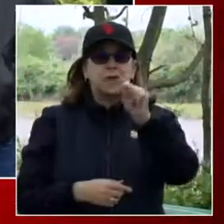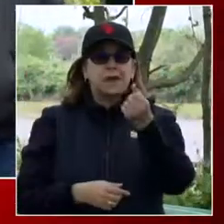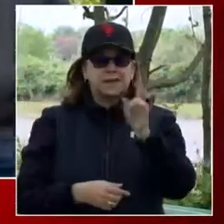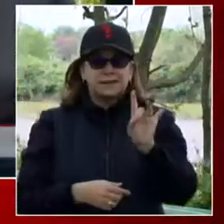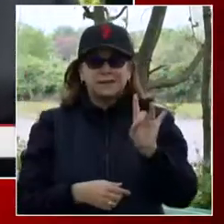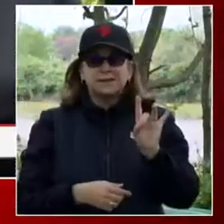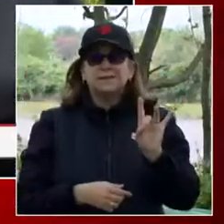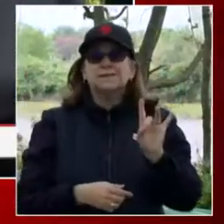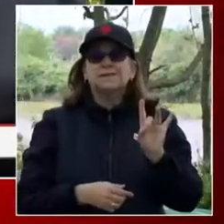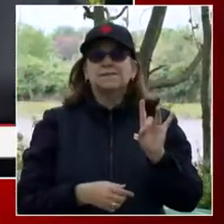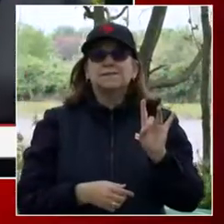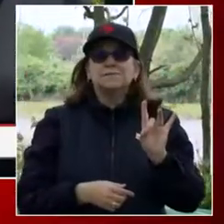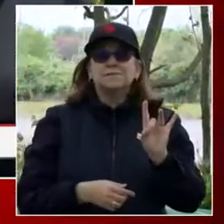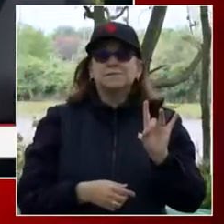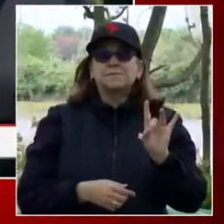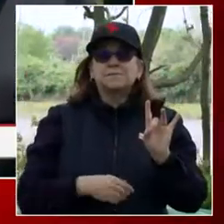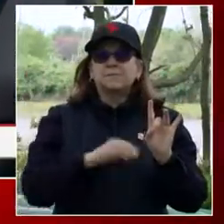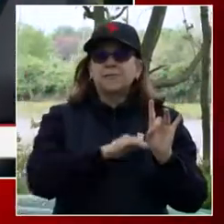Kingman